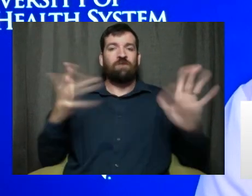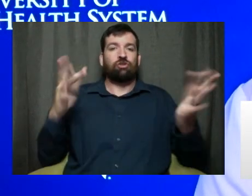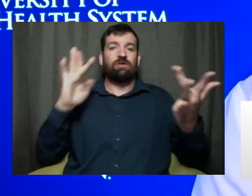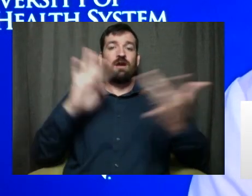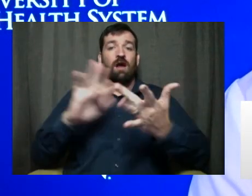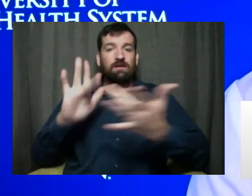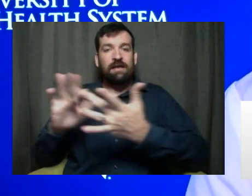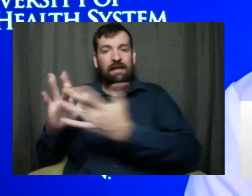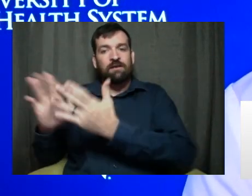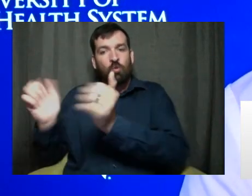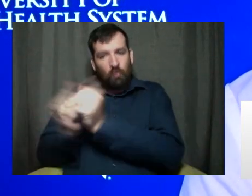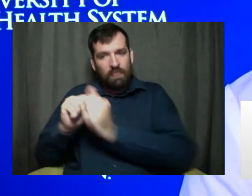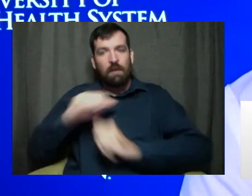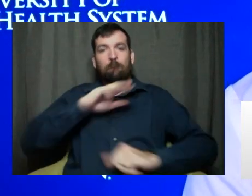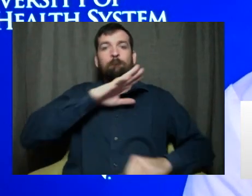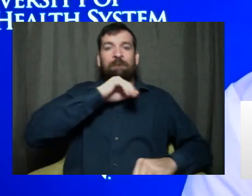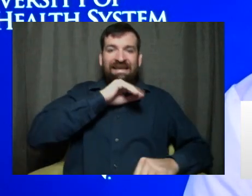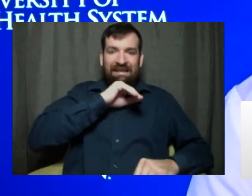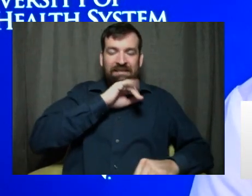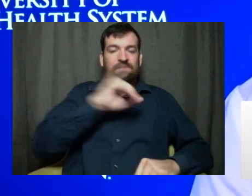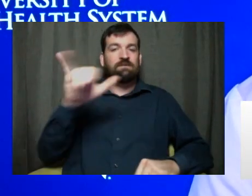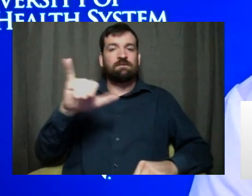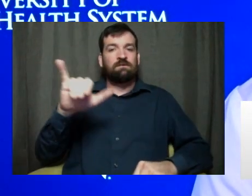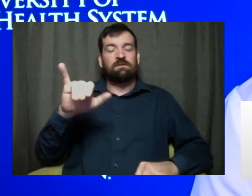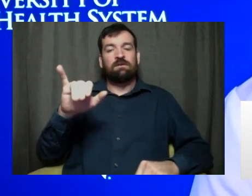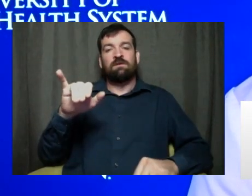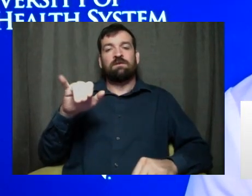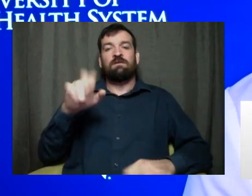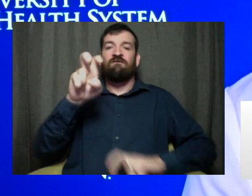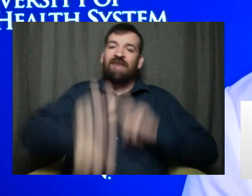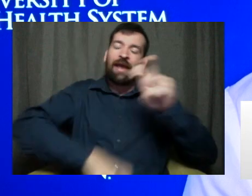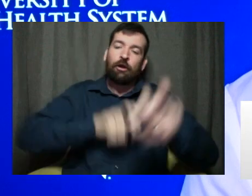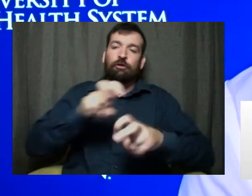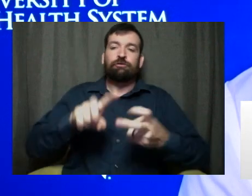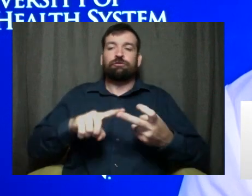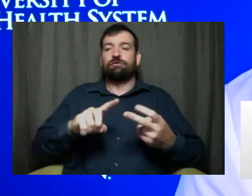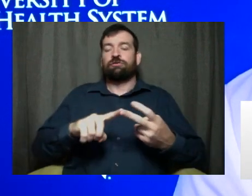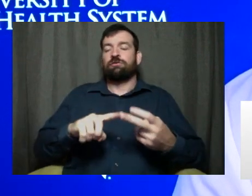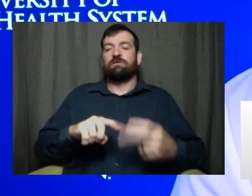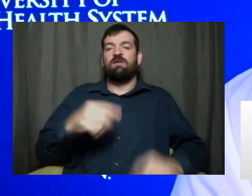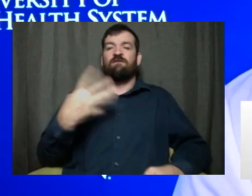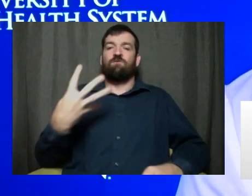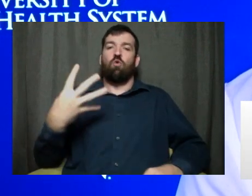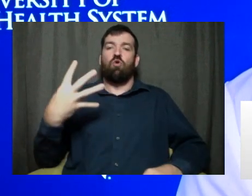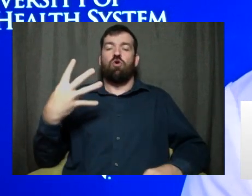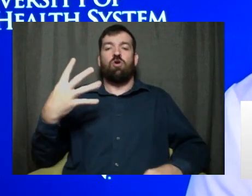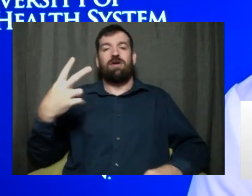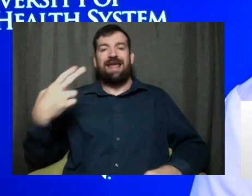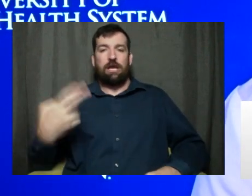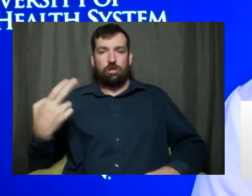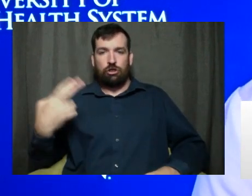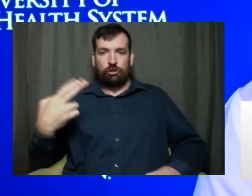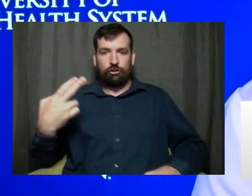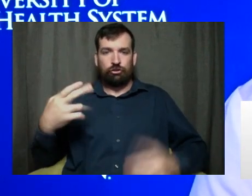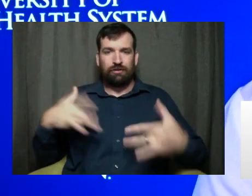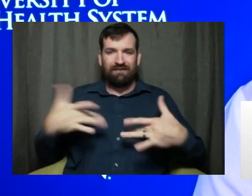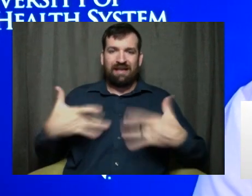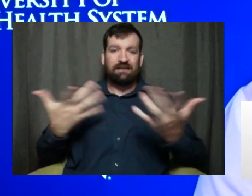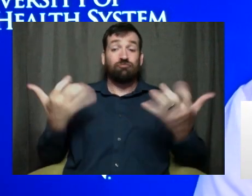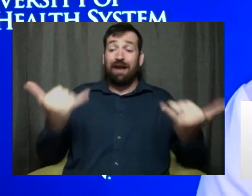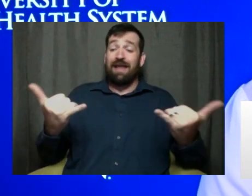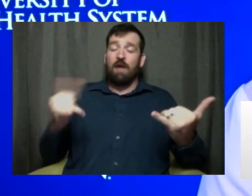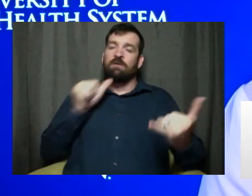with pigs, such as fairs or 4-H events, things like that. So right now it isn't a major concern, and